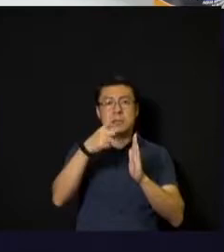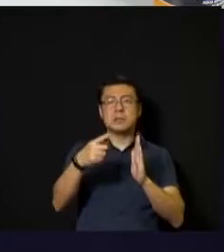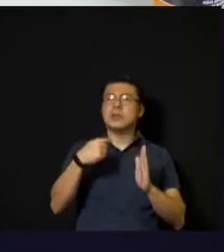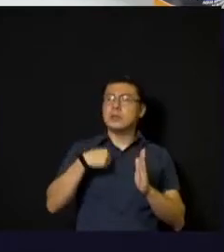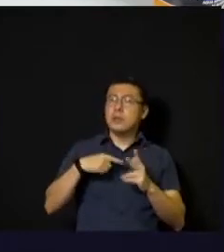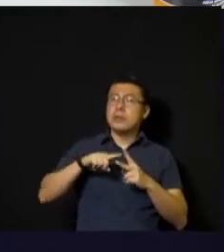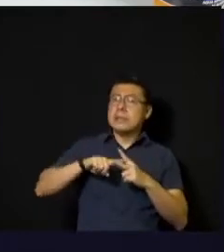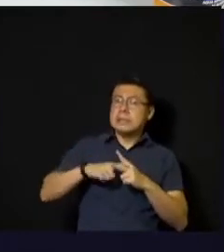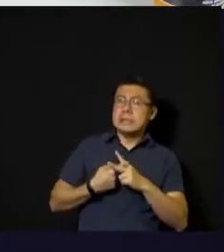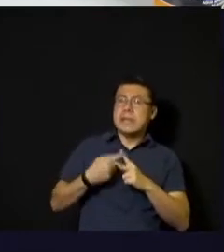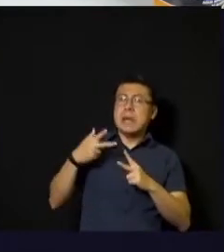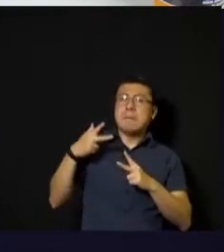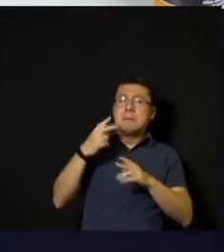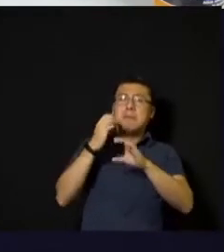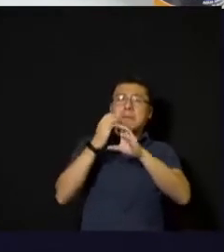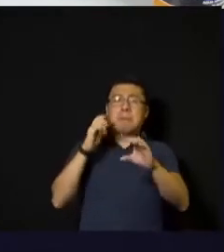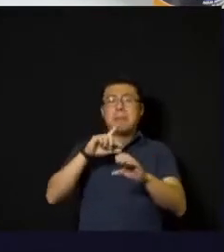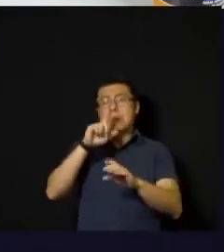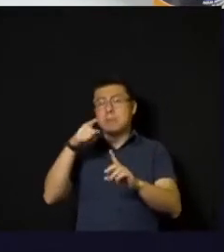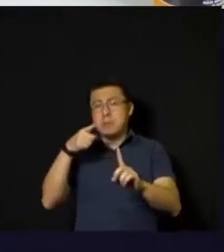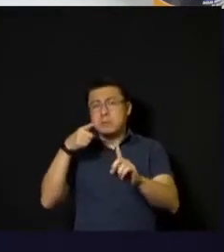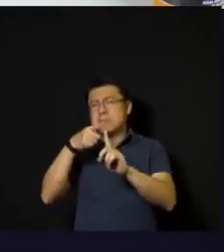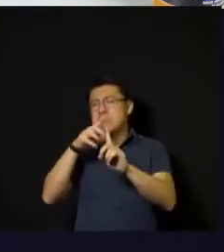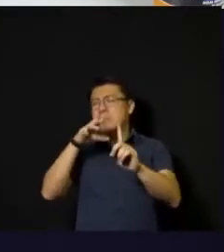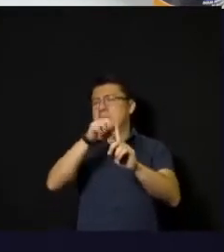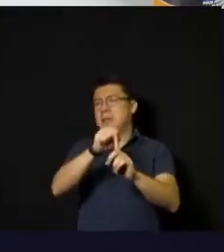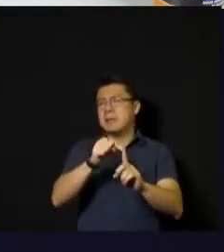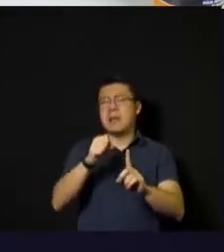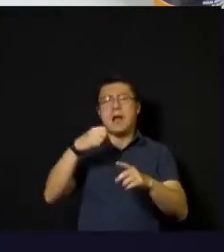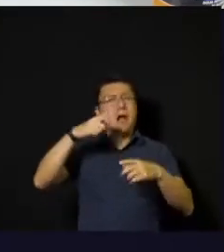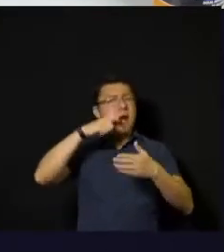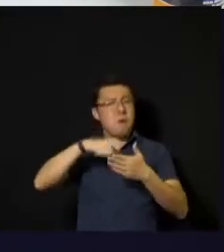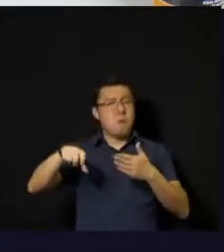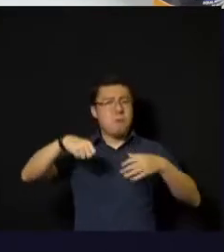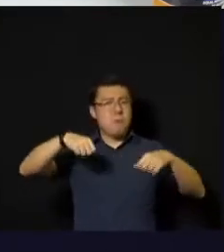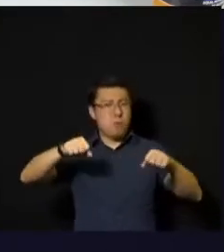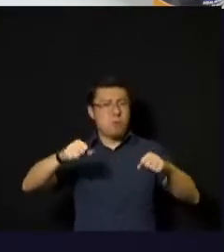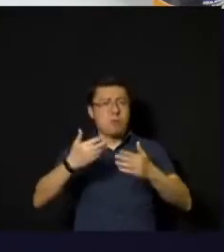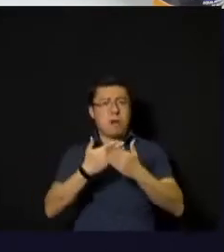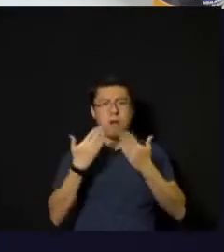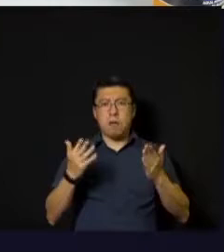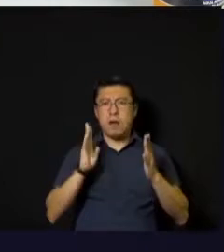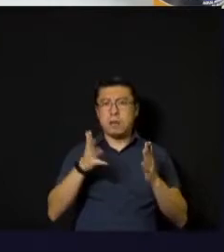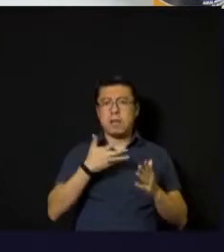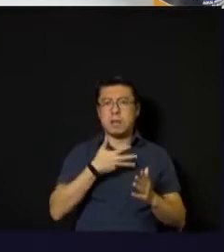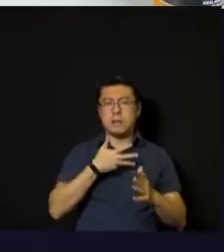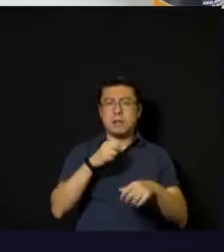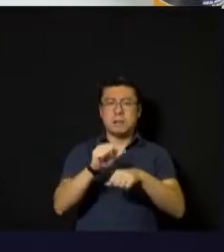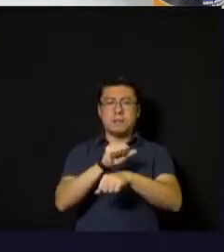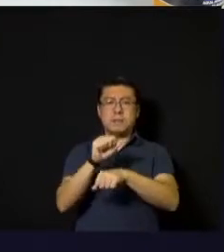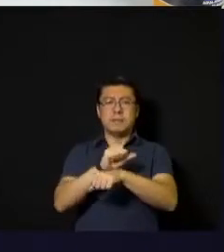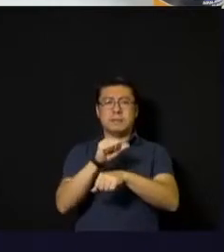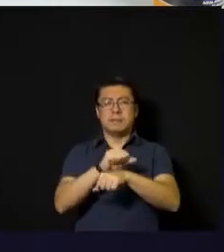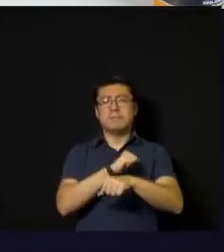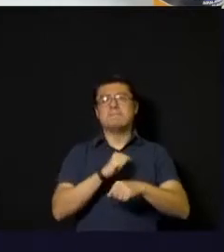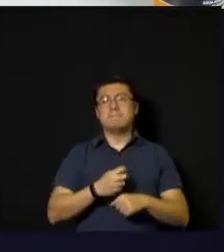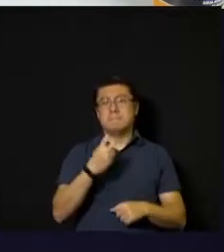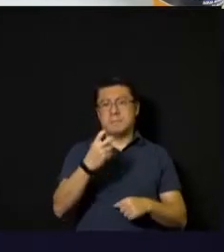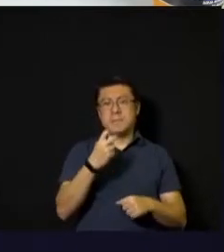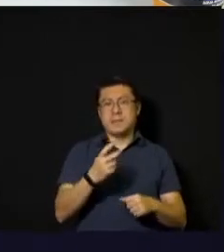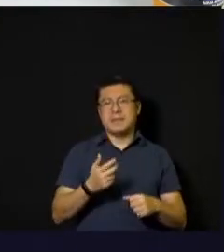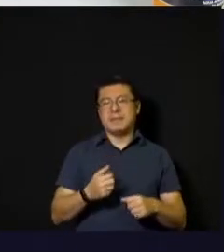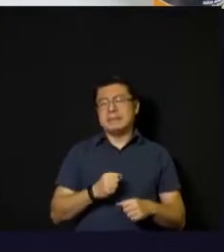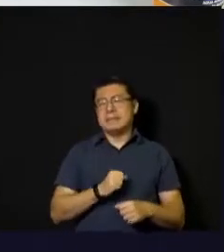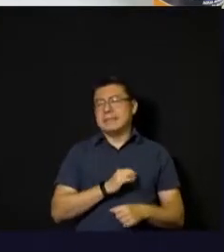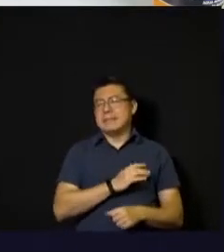Boost. My first goal was to buy a motorcycle, and now we have a car. And that is more exciting than even